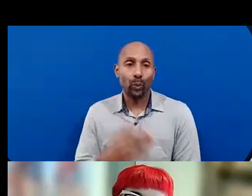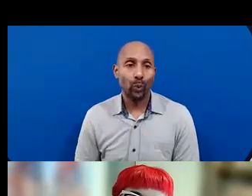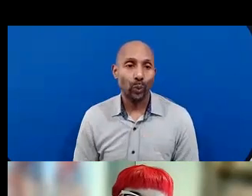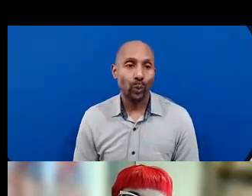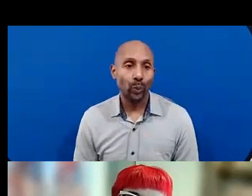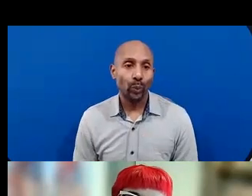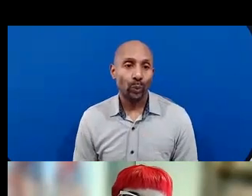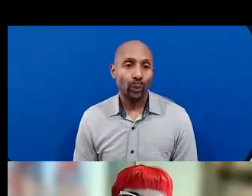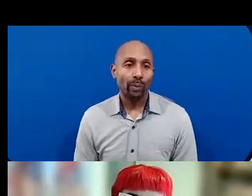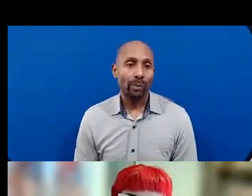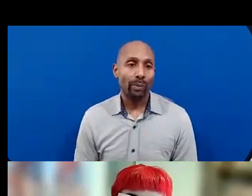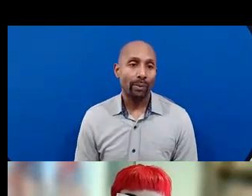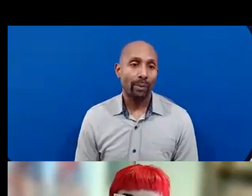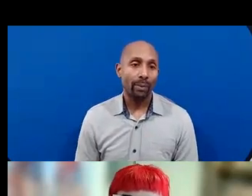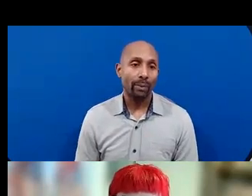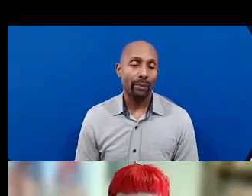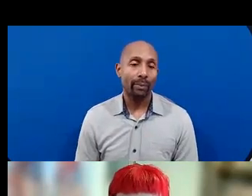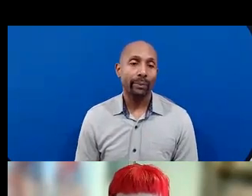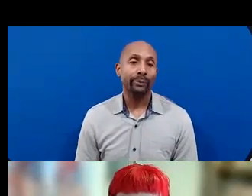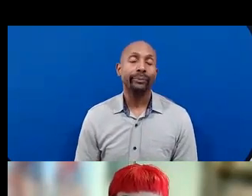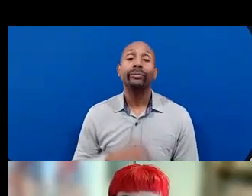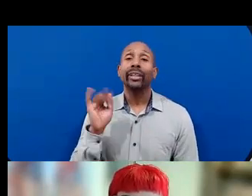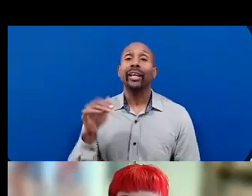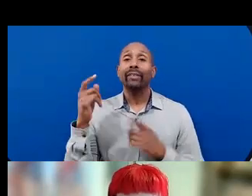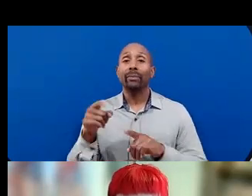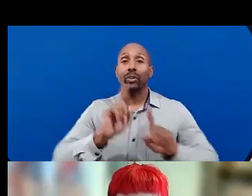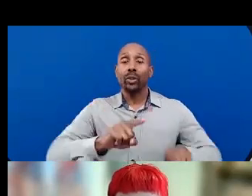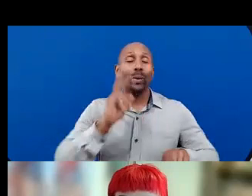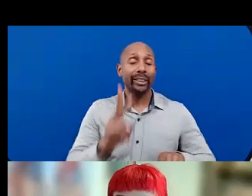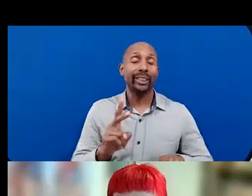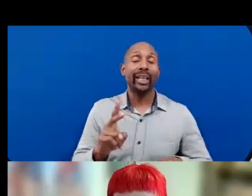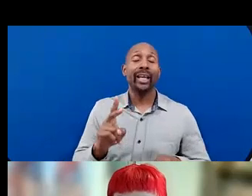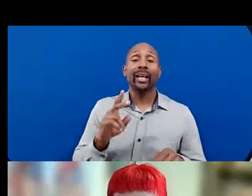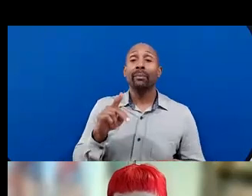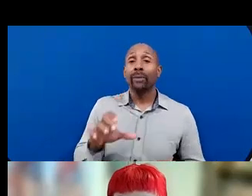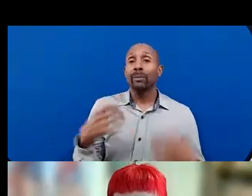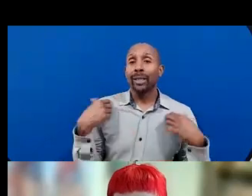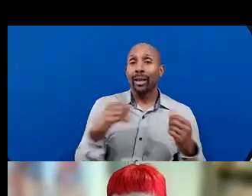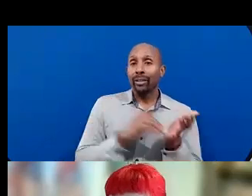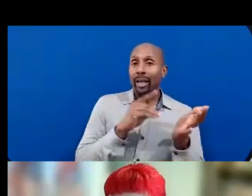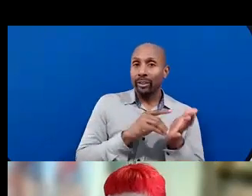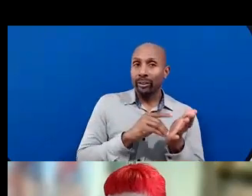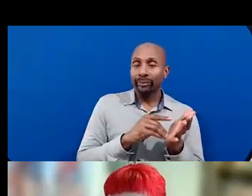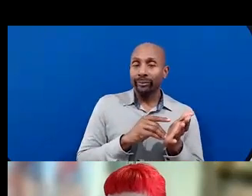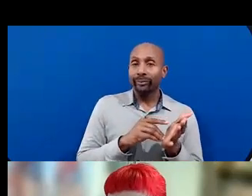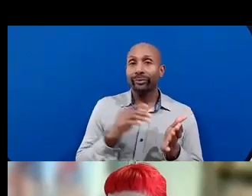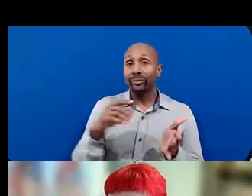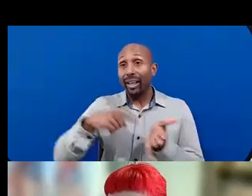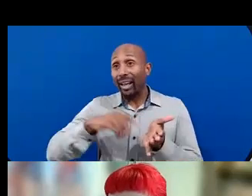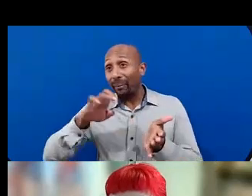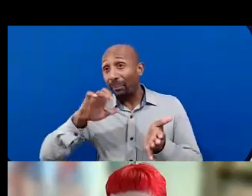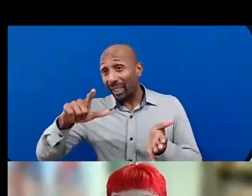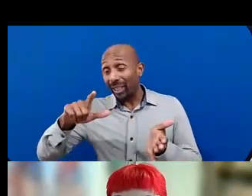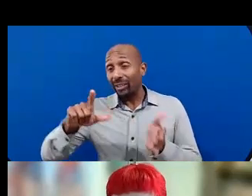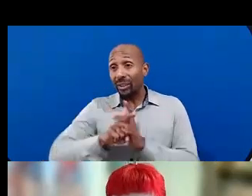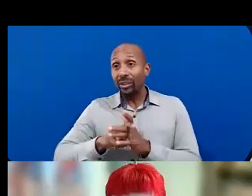if you see one of our doctors and there is a bill and you can't pay it, you just don't pay it. We never send to collections,